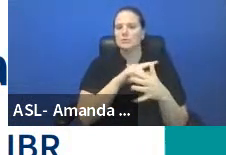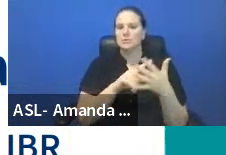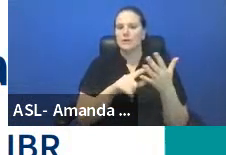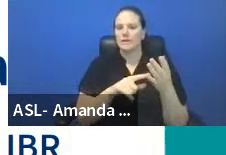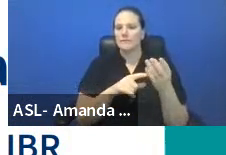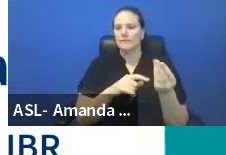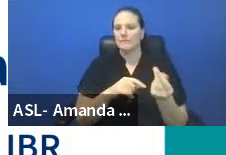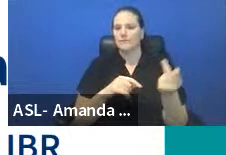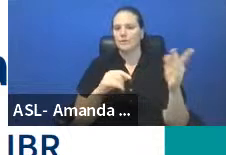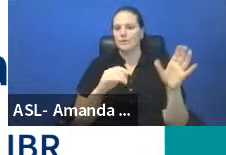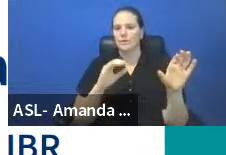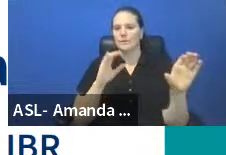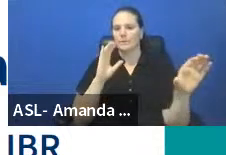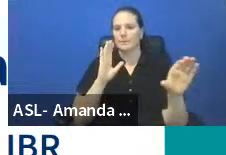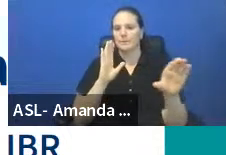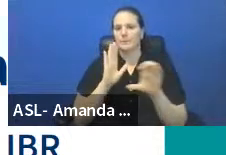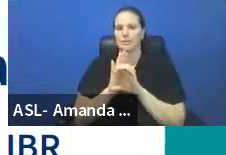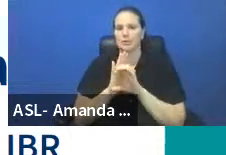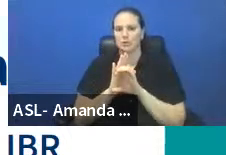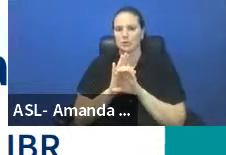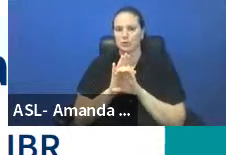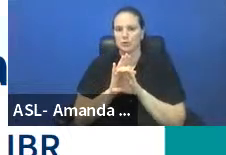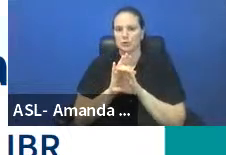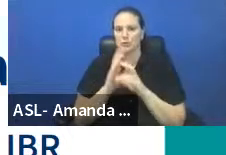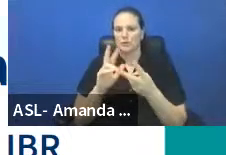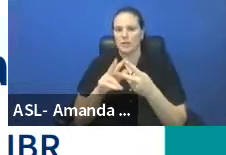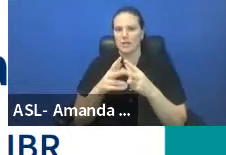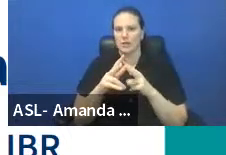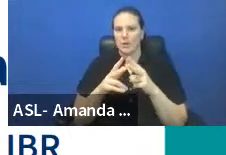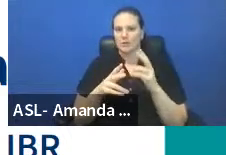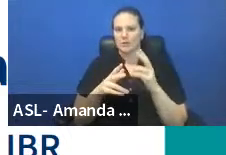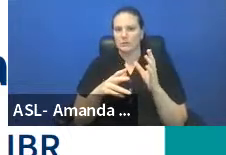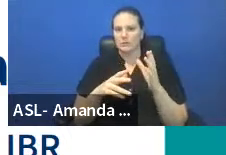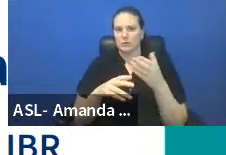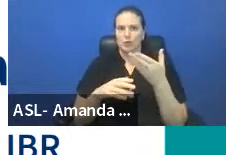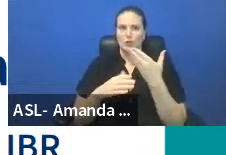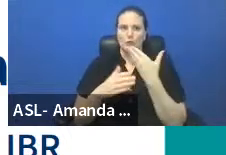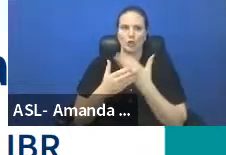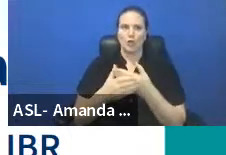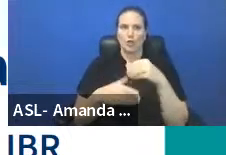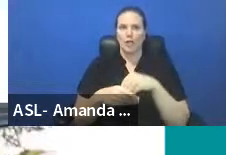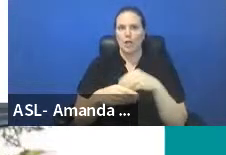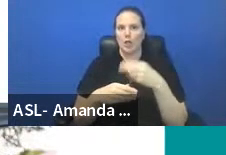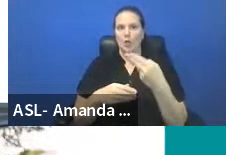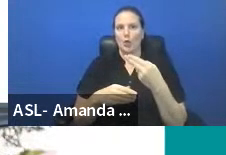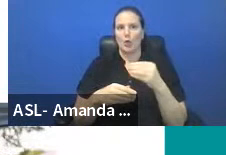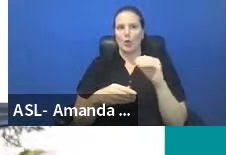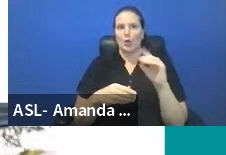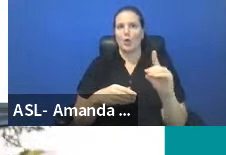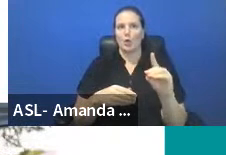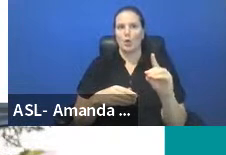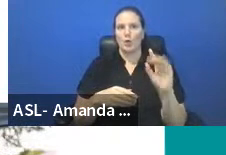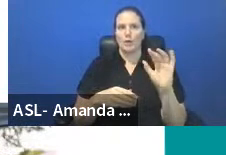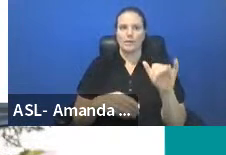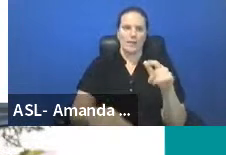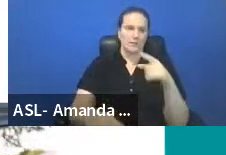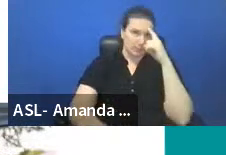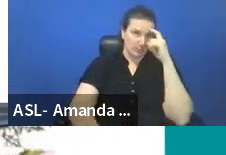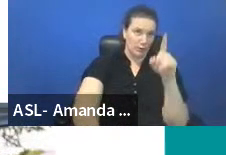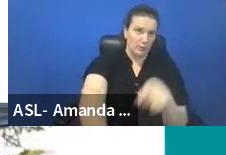pictures there. Was either of those pictures taken at the Good in the Hood this